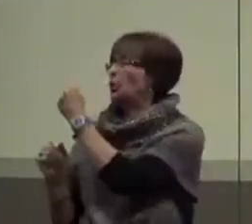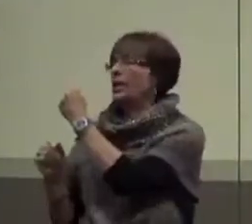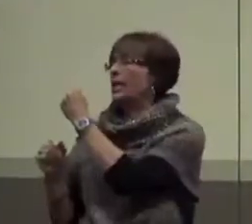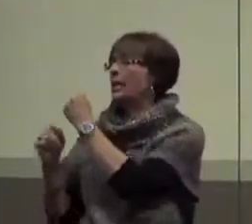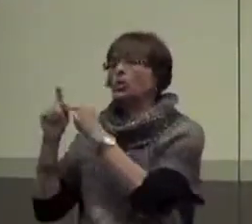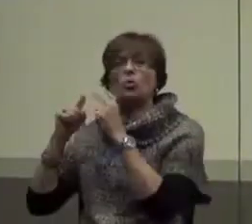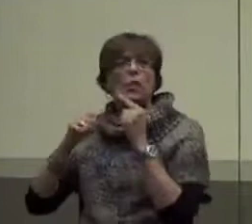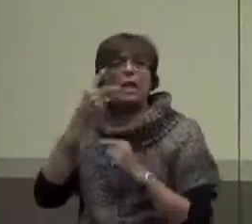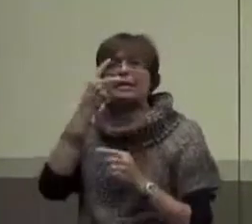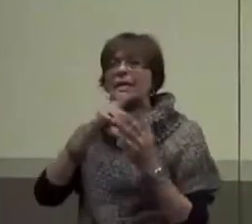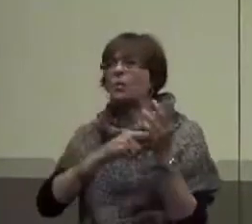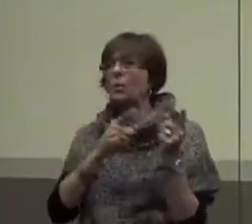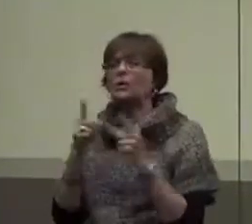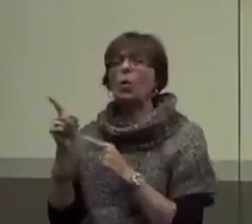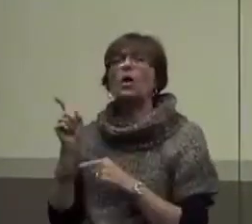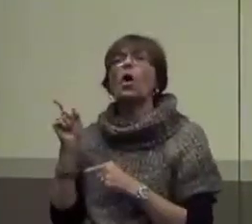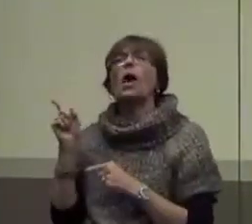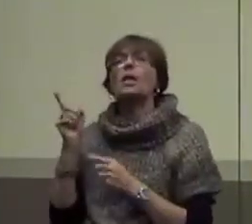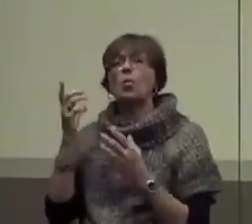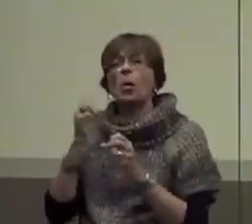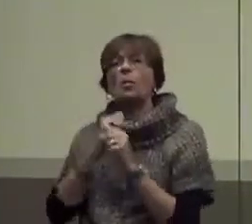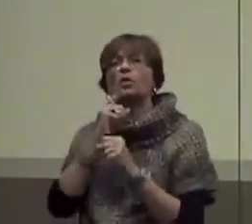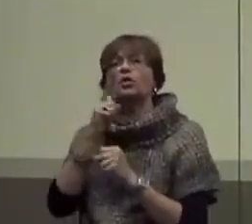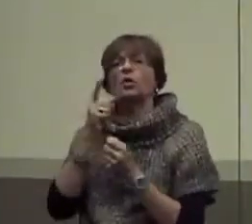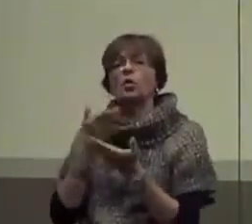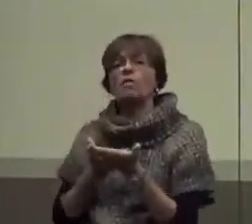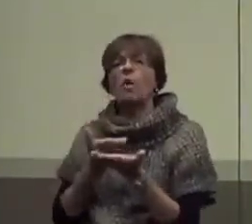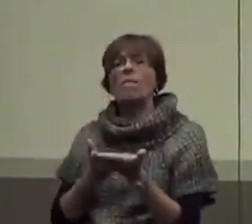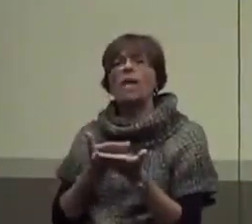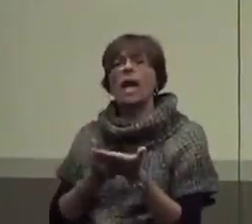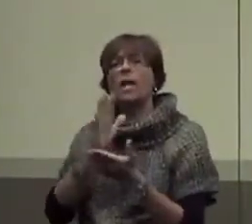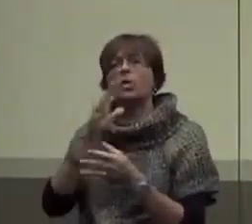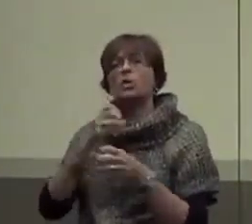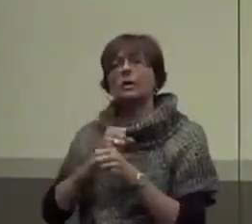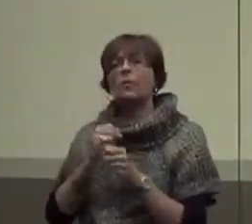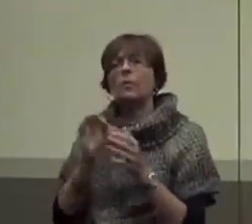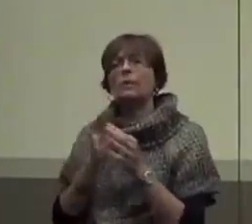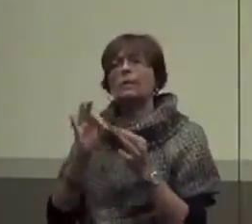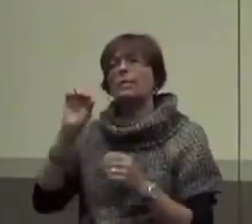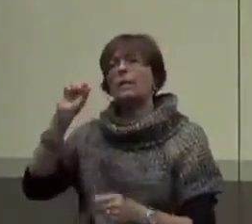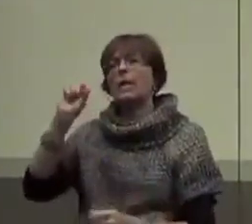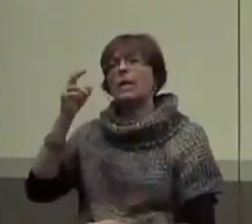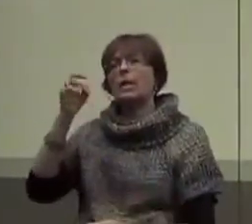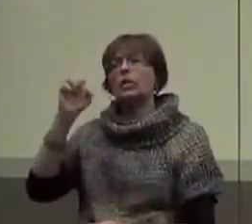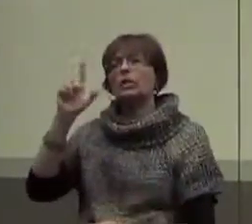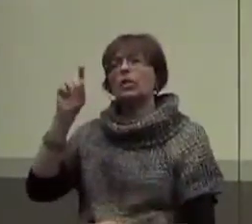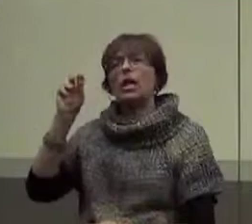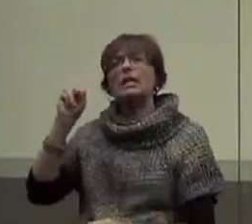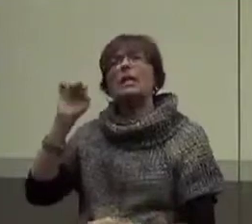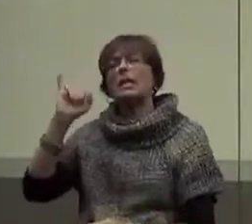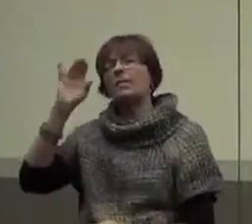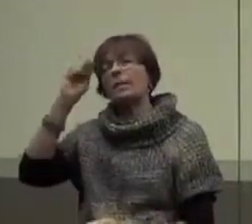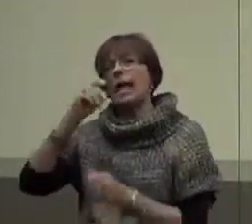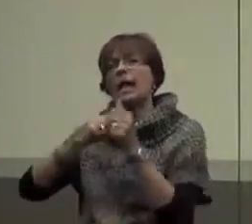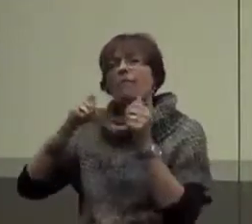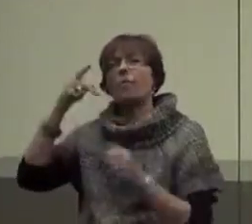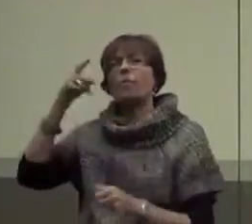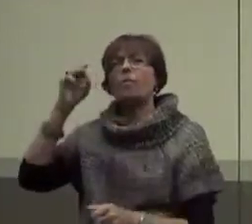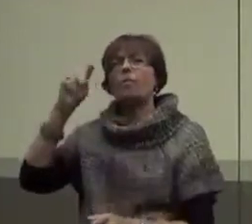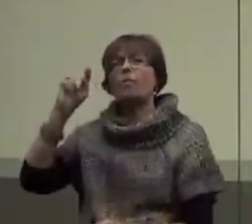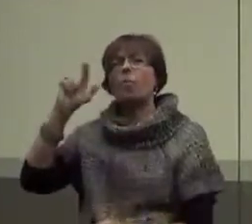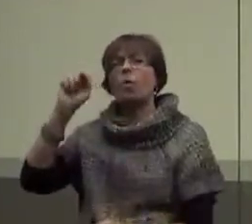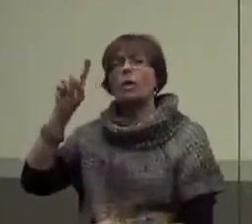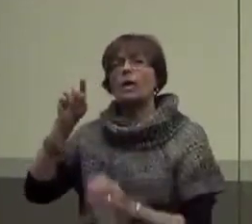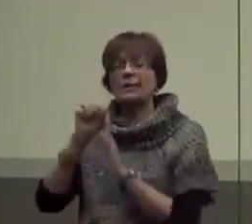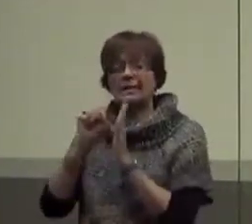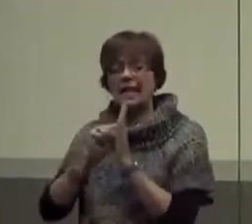going on, right? We want to make sure we're verifying your summary statement. And of course, Sheldon Loman, that guy from Portland State, did some research and says